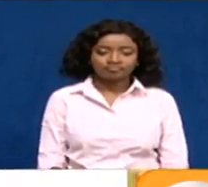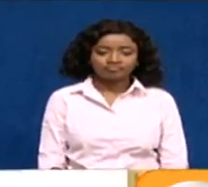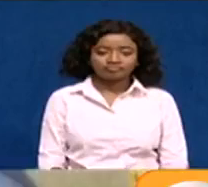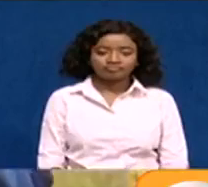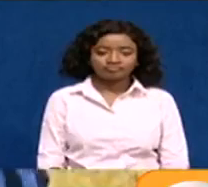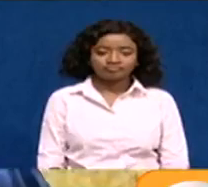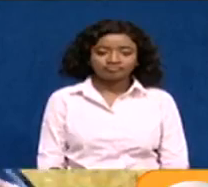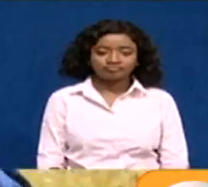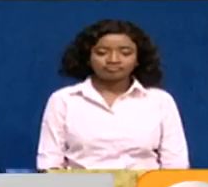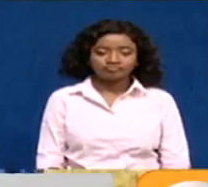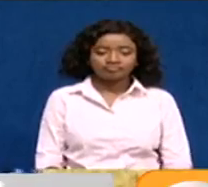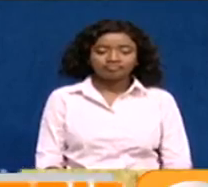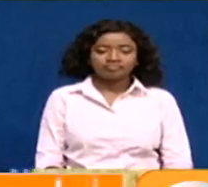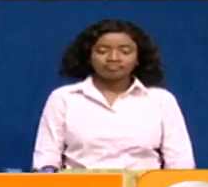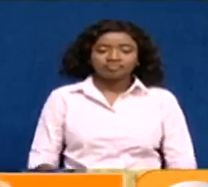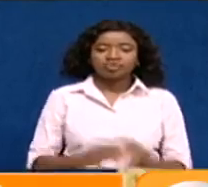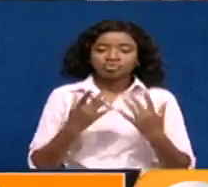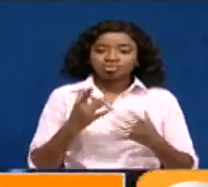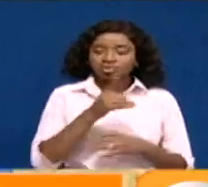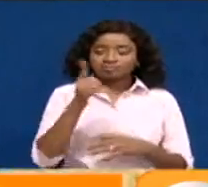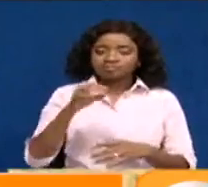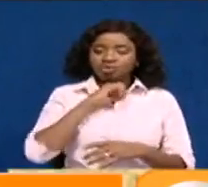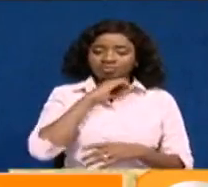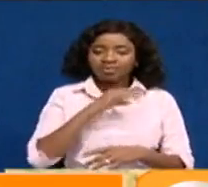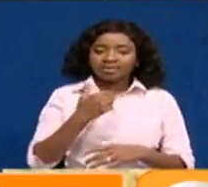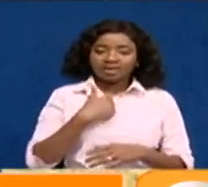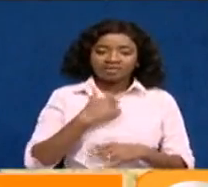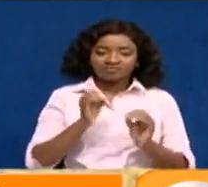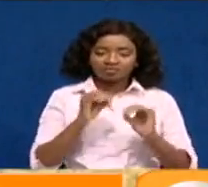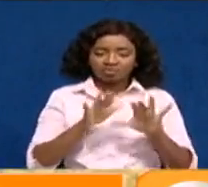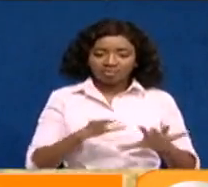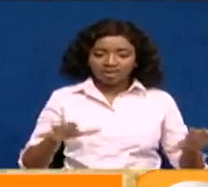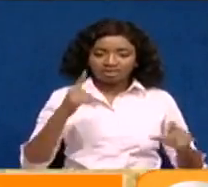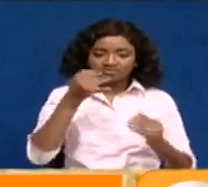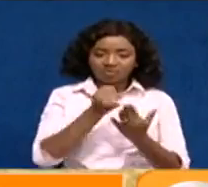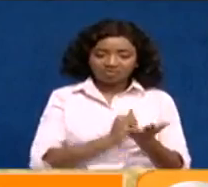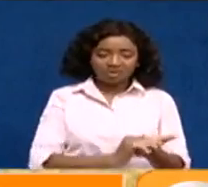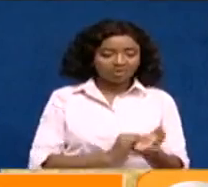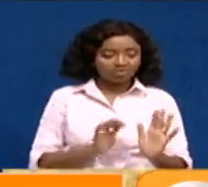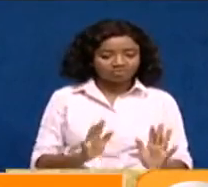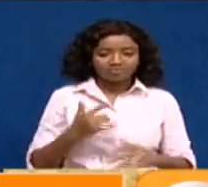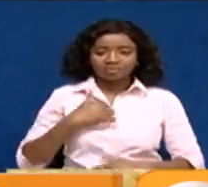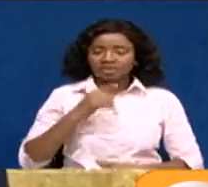kwa hivyo wale wana complain ati kuna chida ya soko ya avocado hapa. I have done my part,